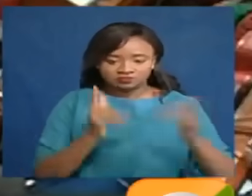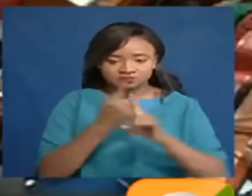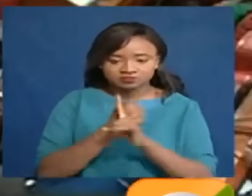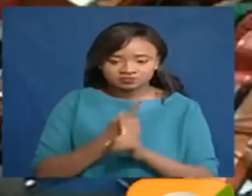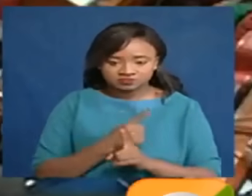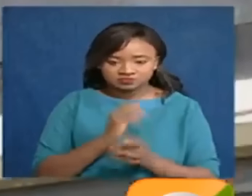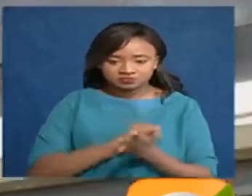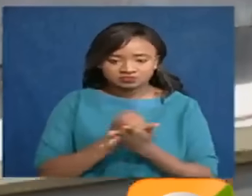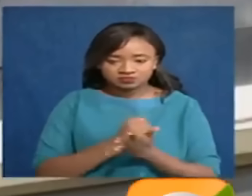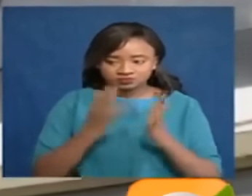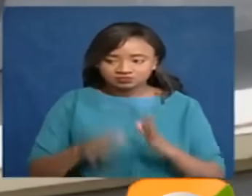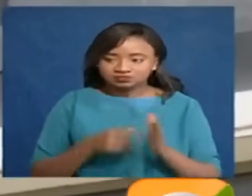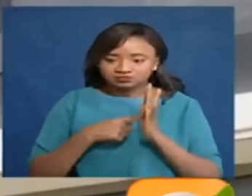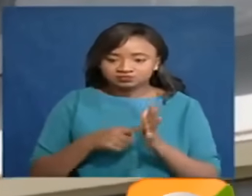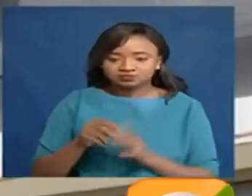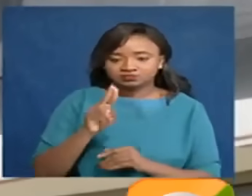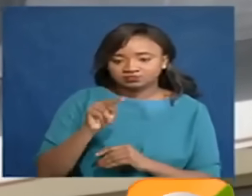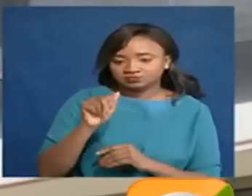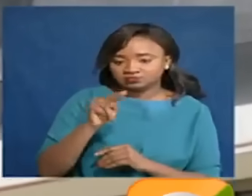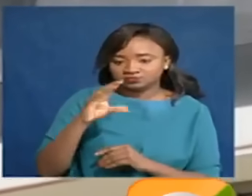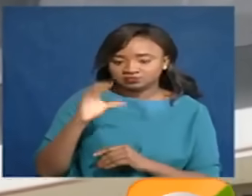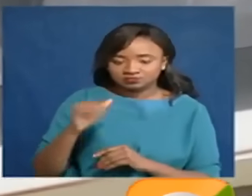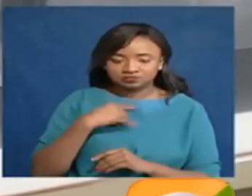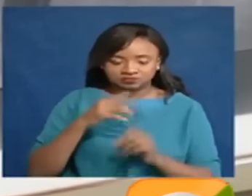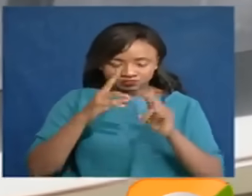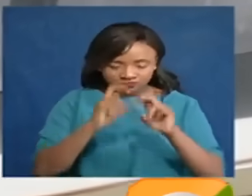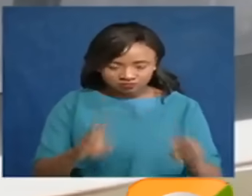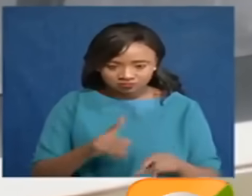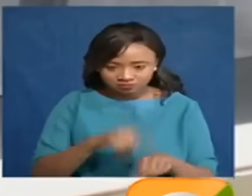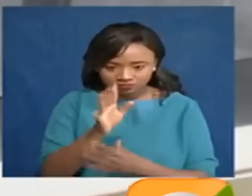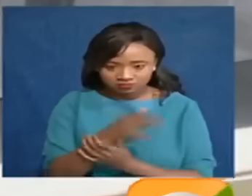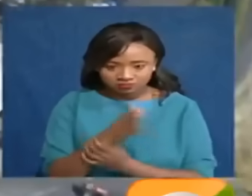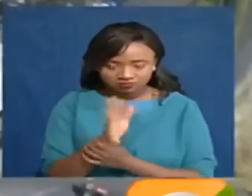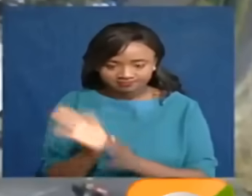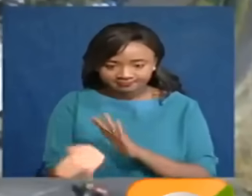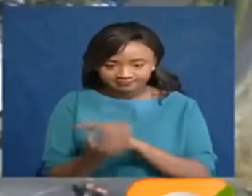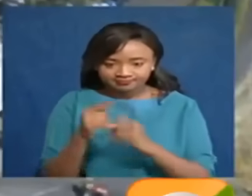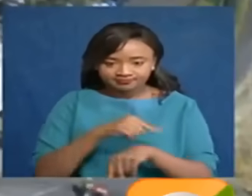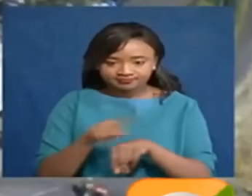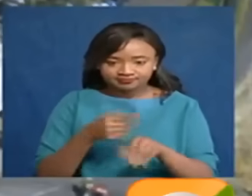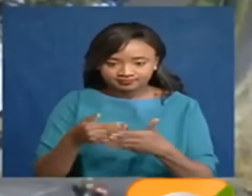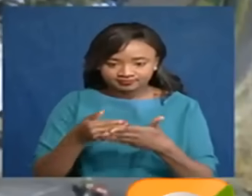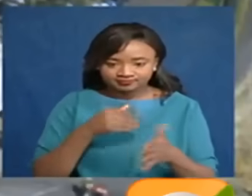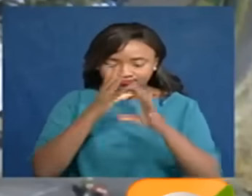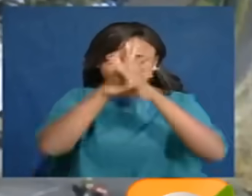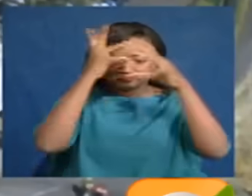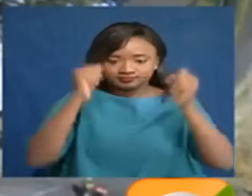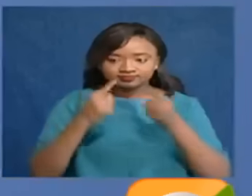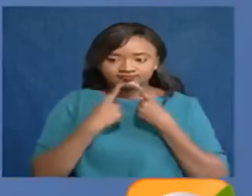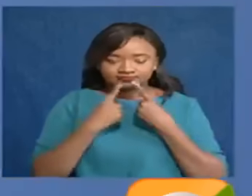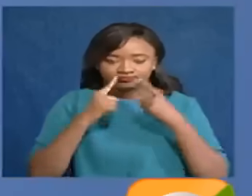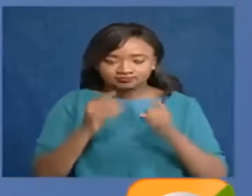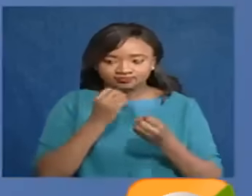Nancy Gathungu to conduct a forensic audit Thursday morning, hours before the president delivered his State of the Nation